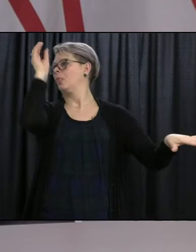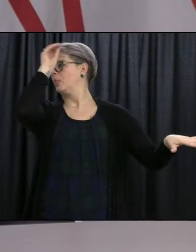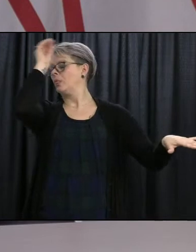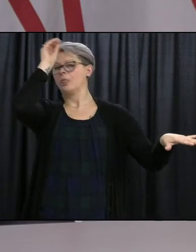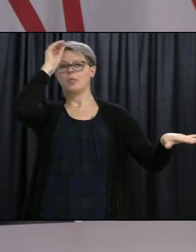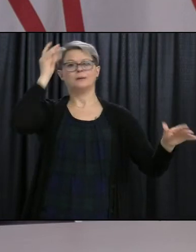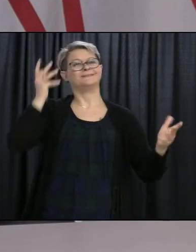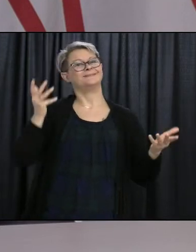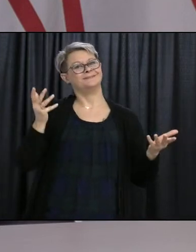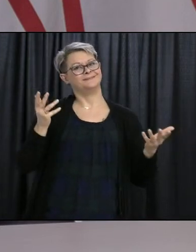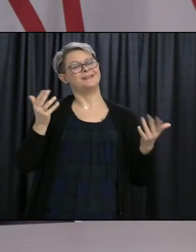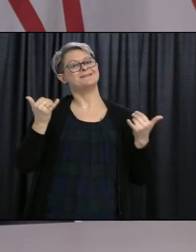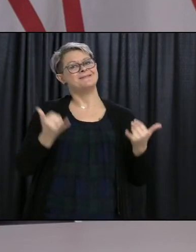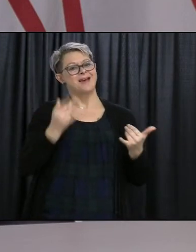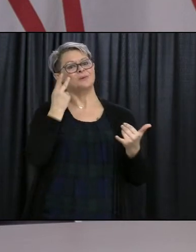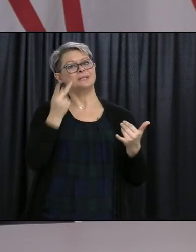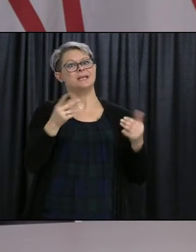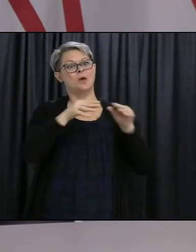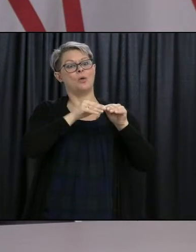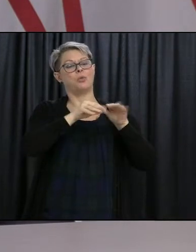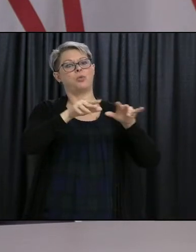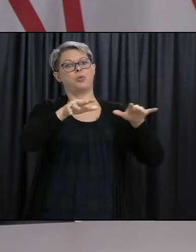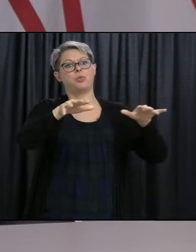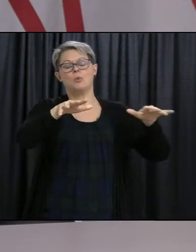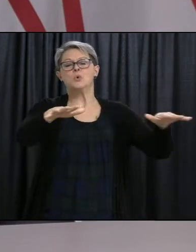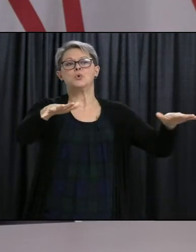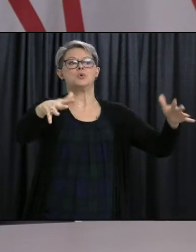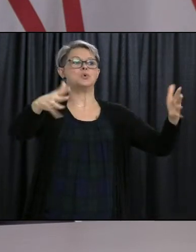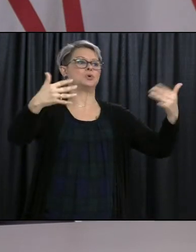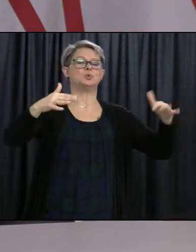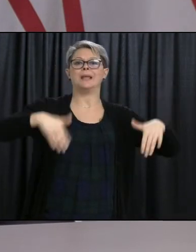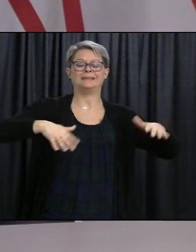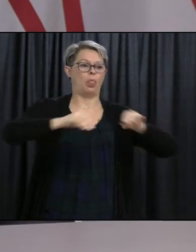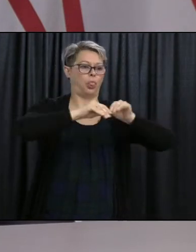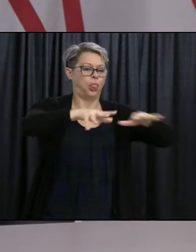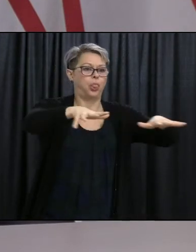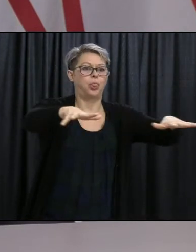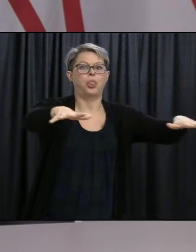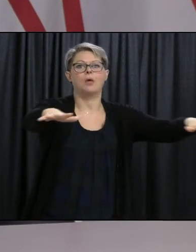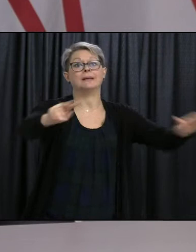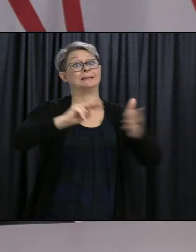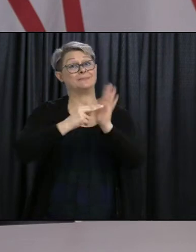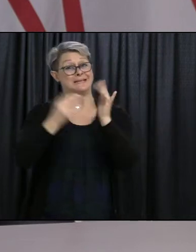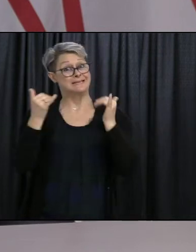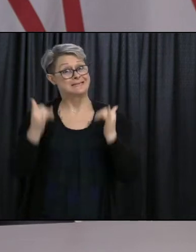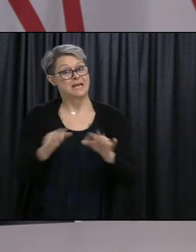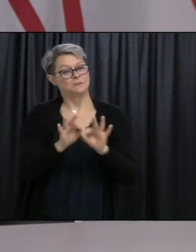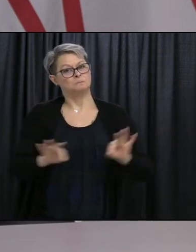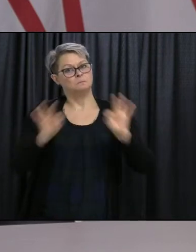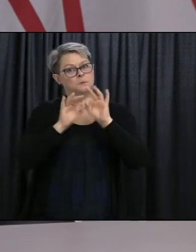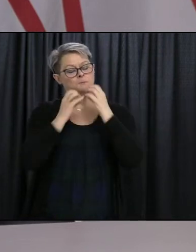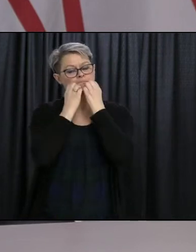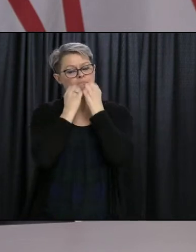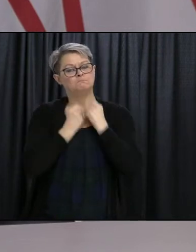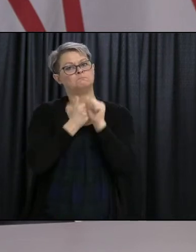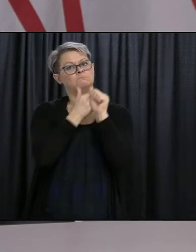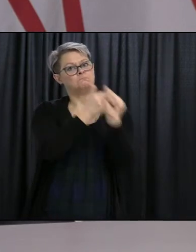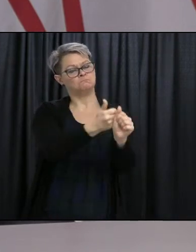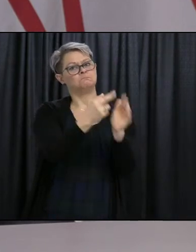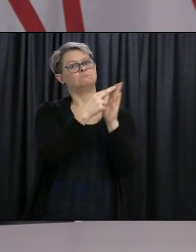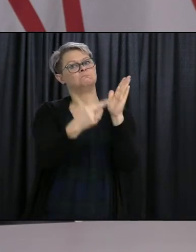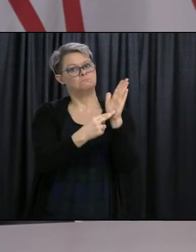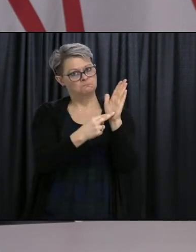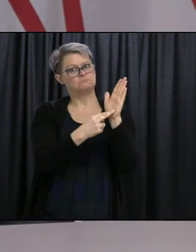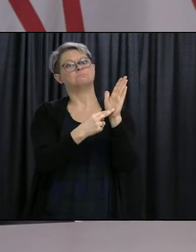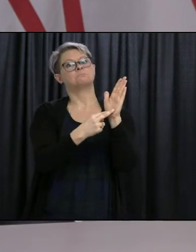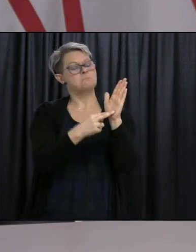in a more rapid growth period, and that's why it is so important right now for people to follow the special measures orders, and it is so